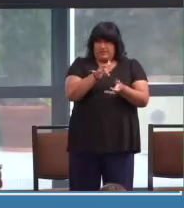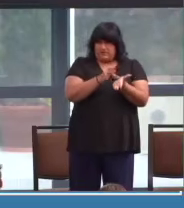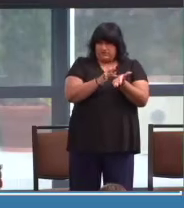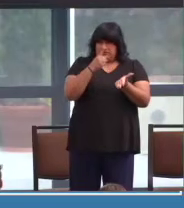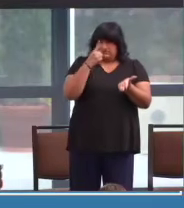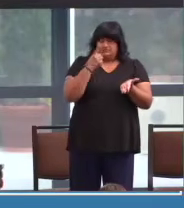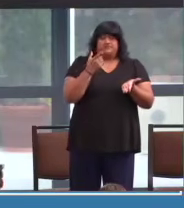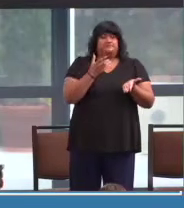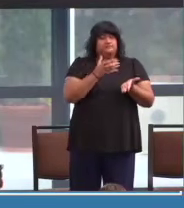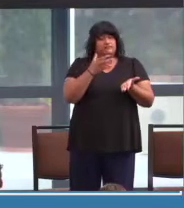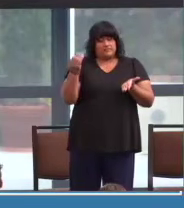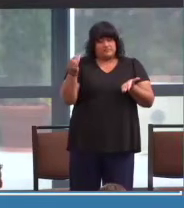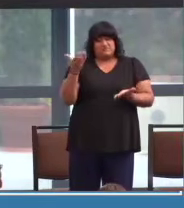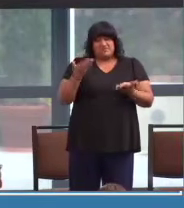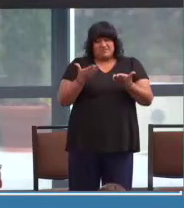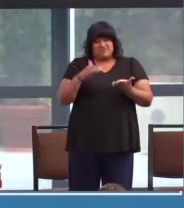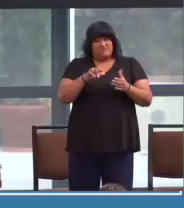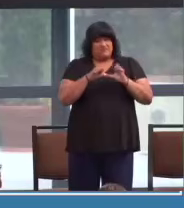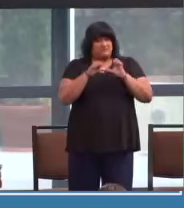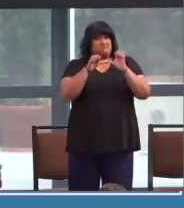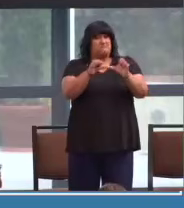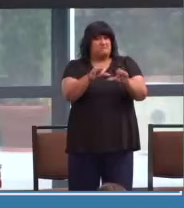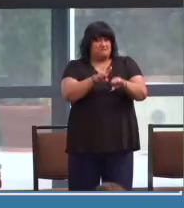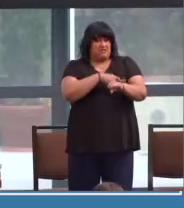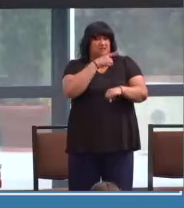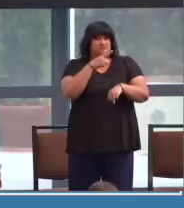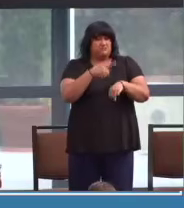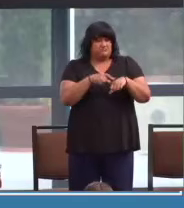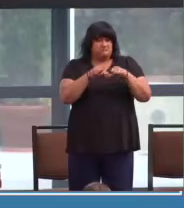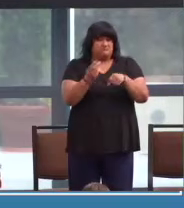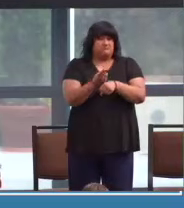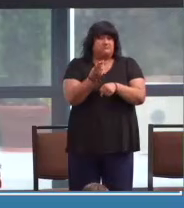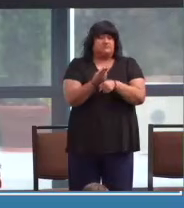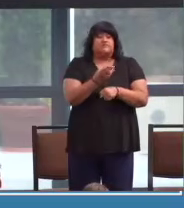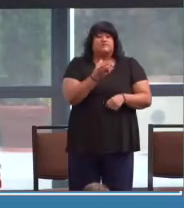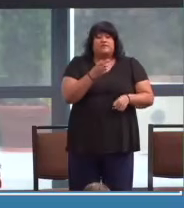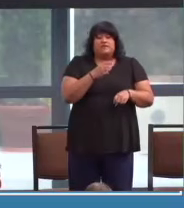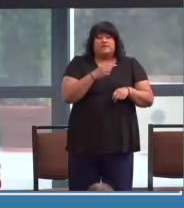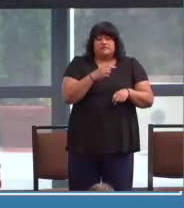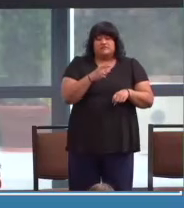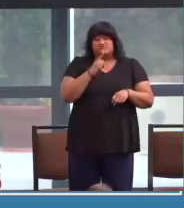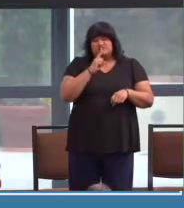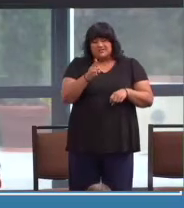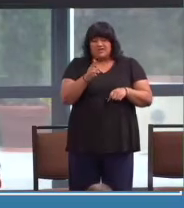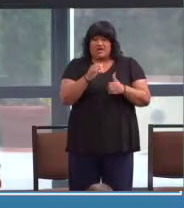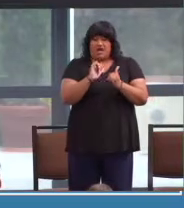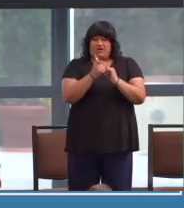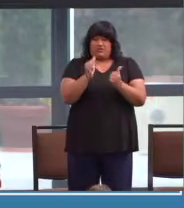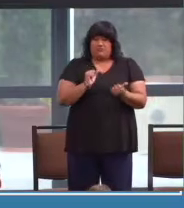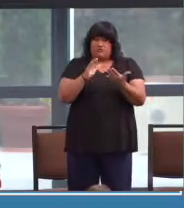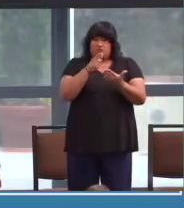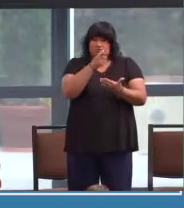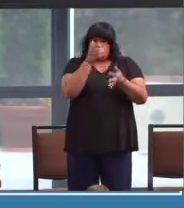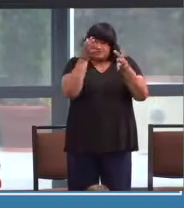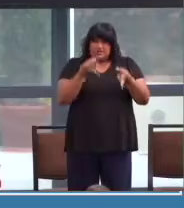Obviously, the Cellcept will likely be more long-term, but that could be the way to go about it, is to decide like how long